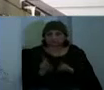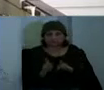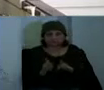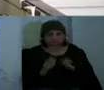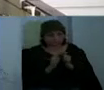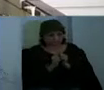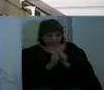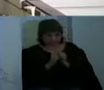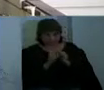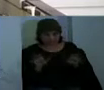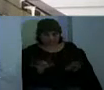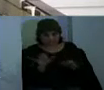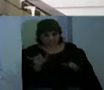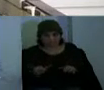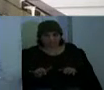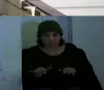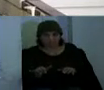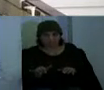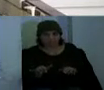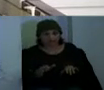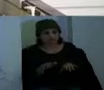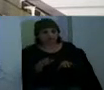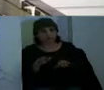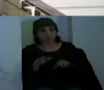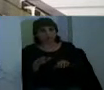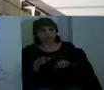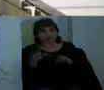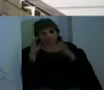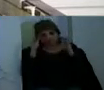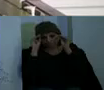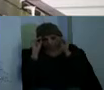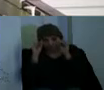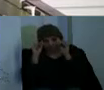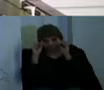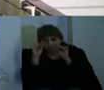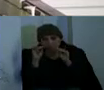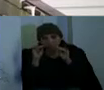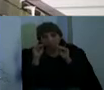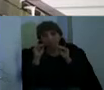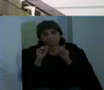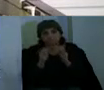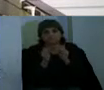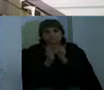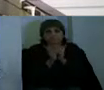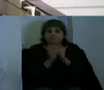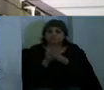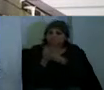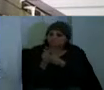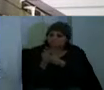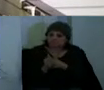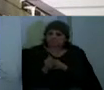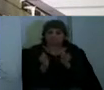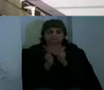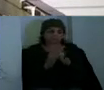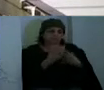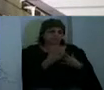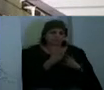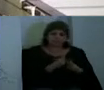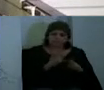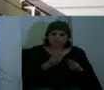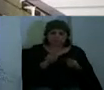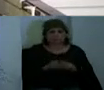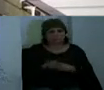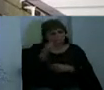he did that. He leads and he teaches with such compassion and